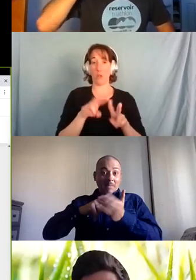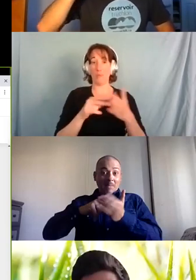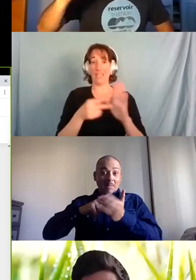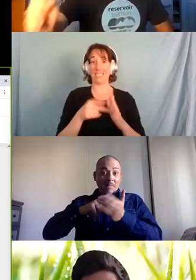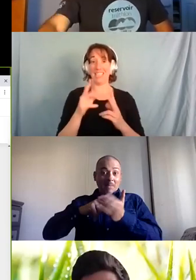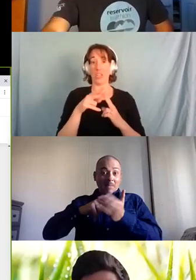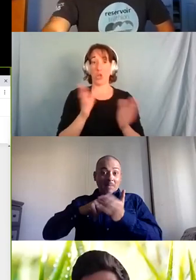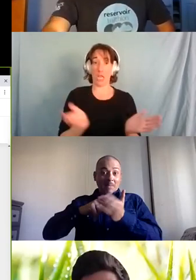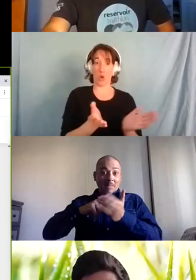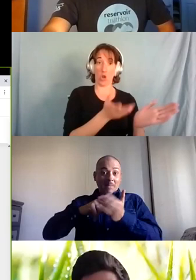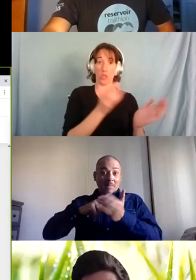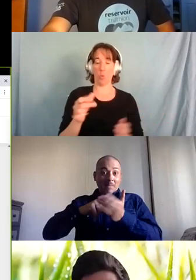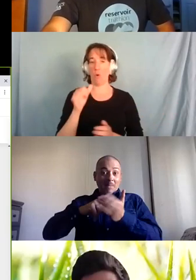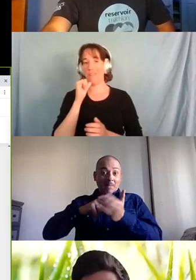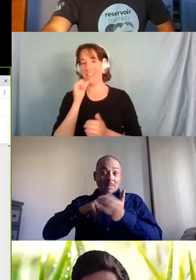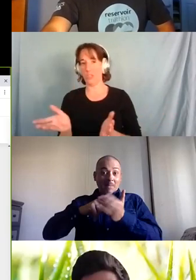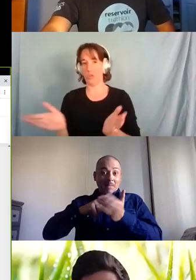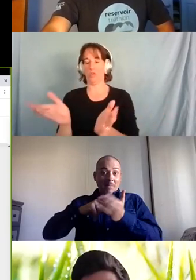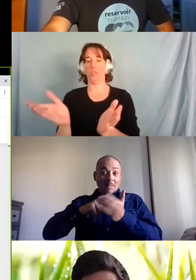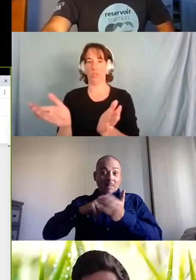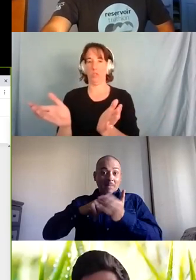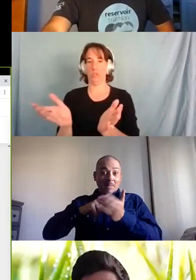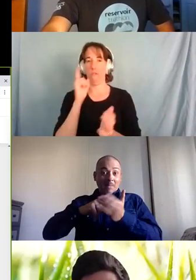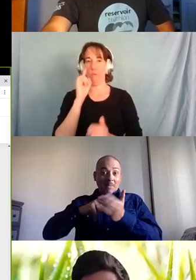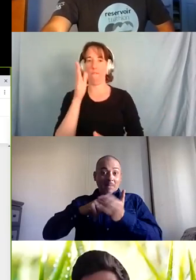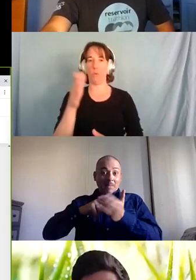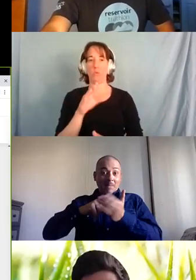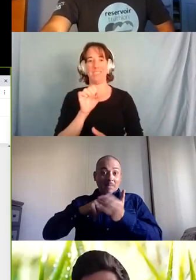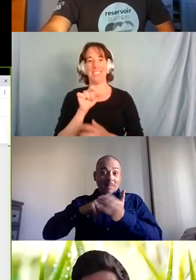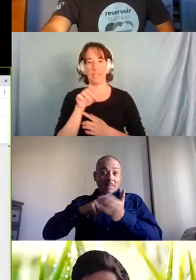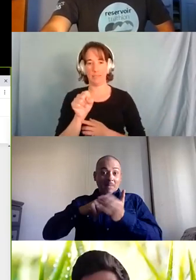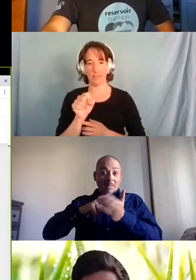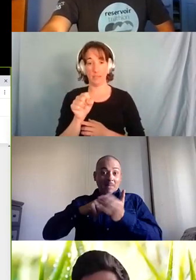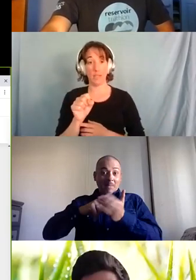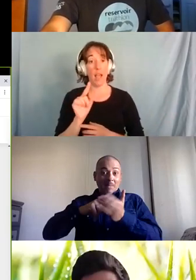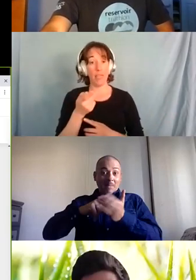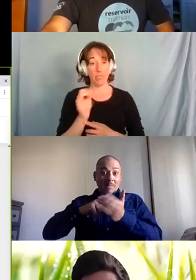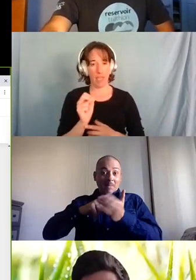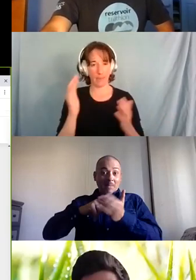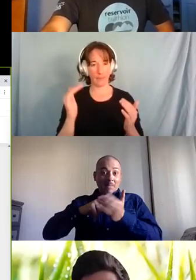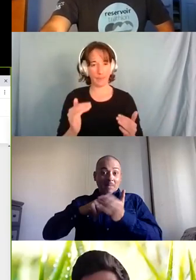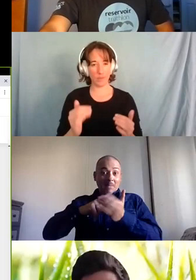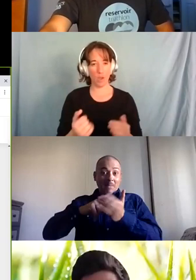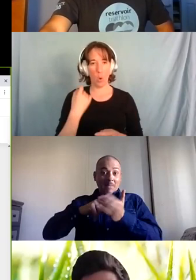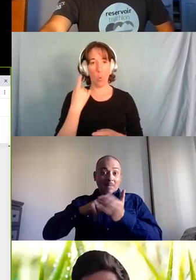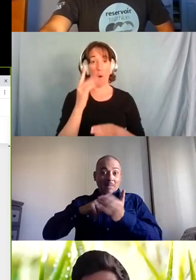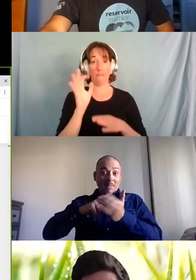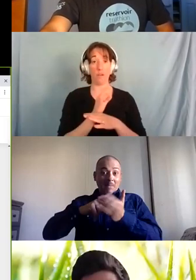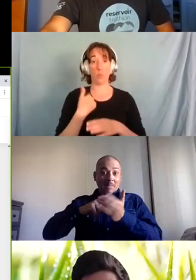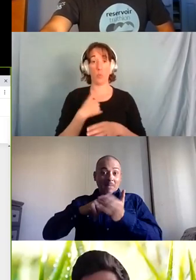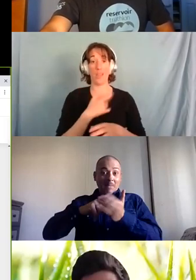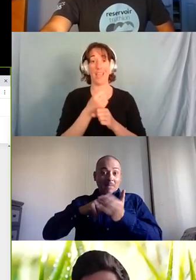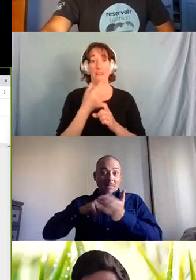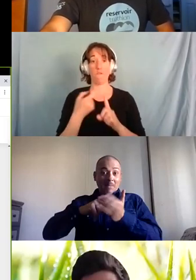in future states. And then one of the functions that we get from the gym library is